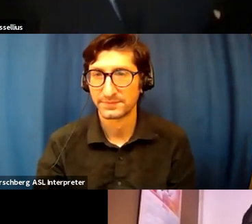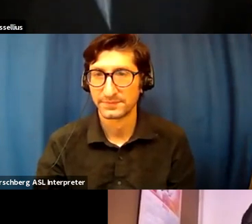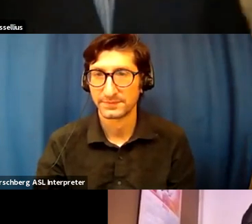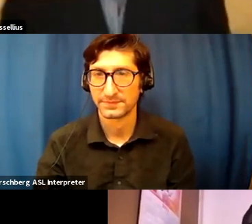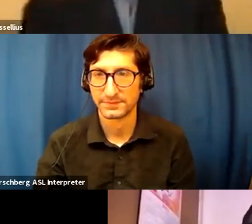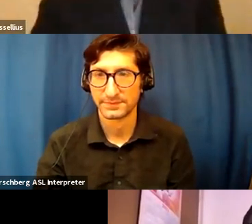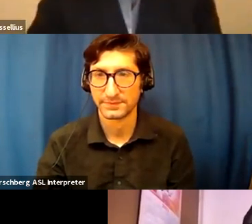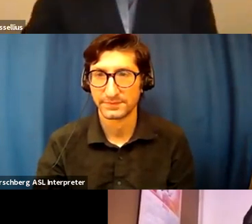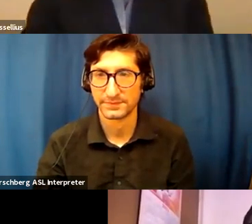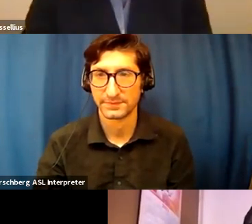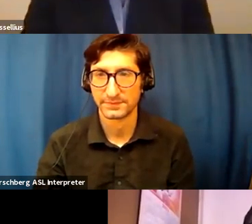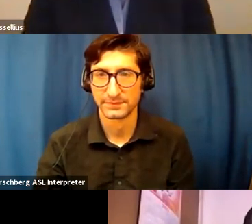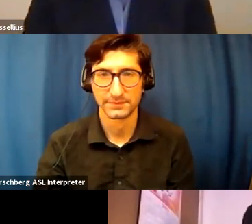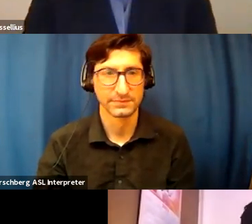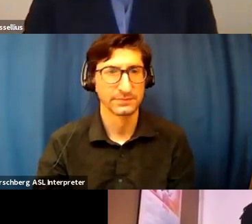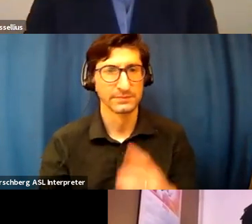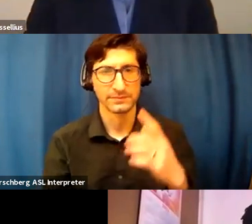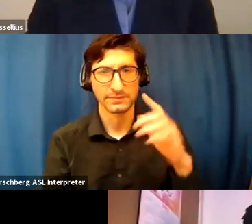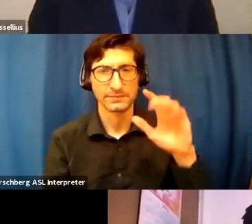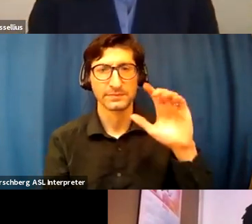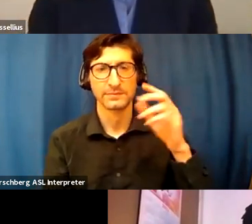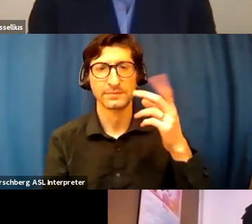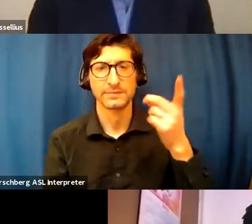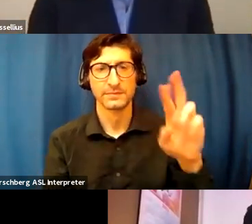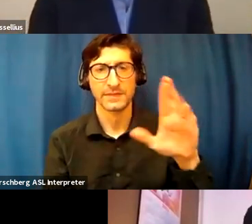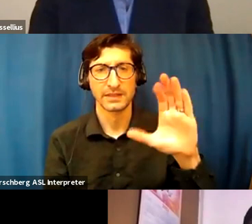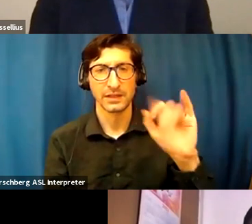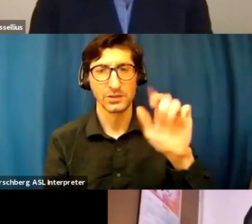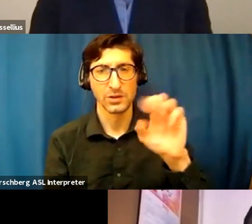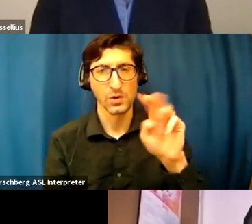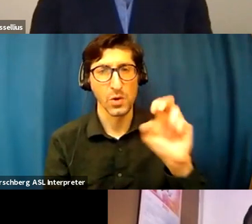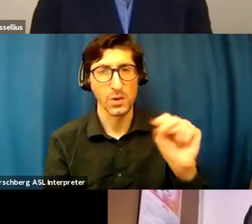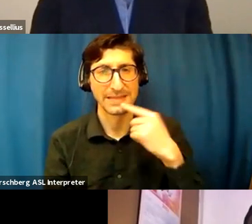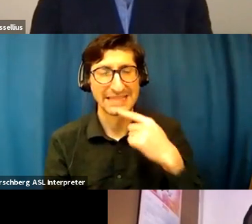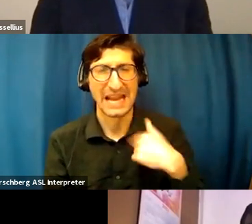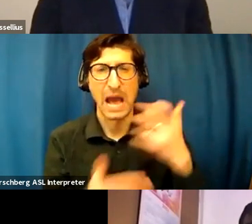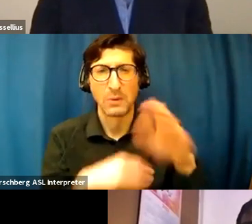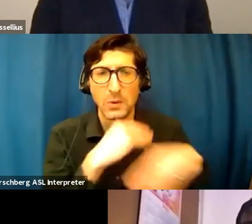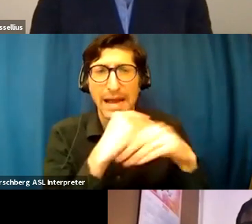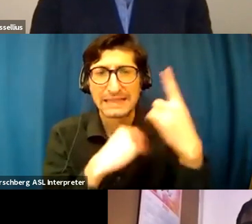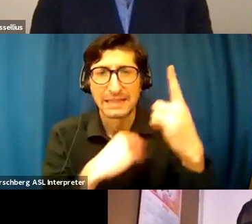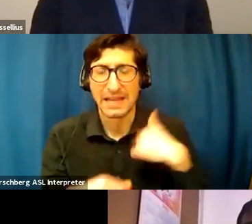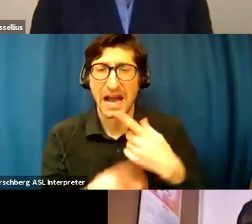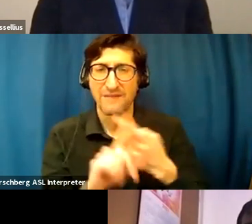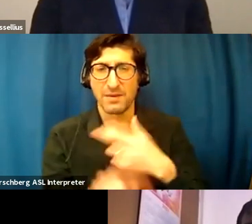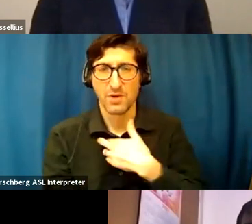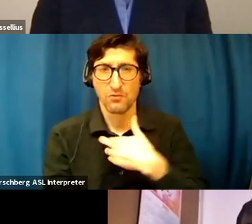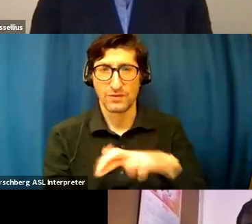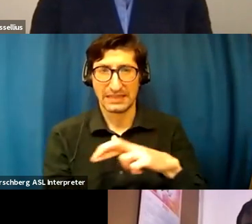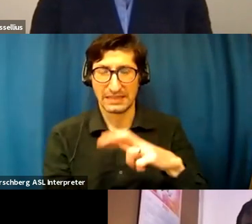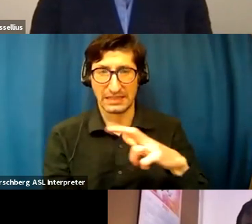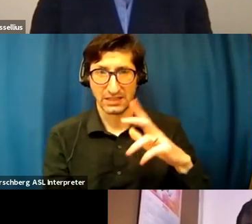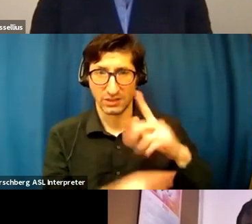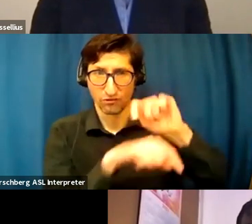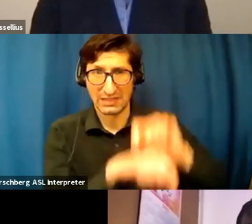You know, Madam Chair, I would like to jump in and say so because I always feel self-conscious at this moment. I come from a religious tradition that does not